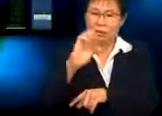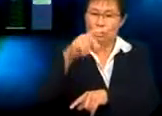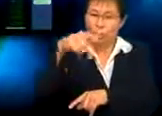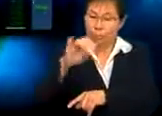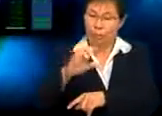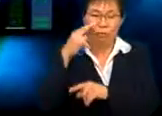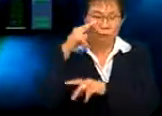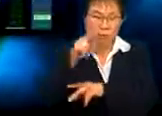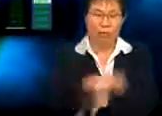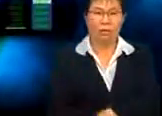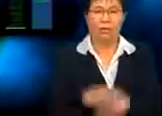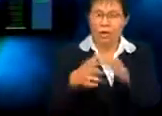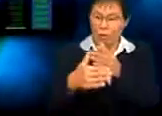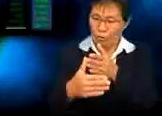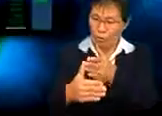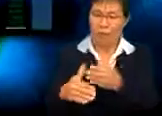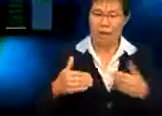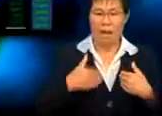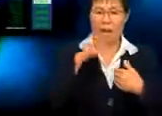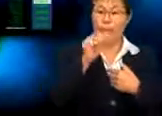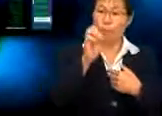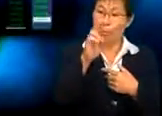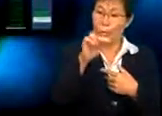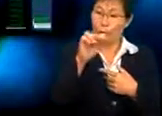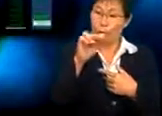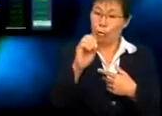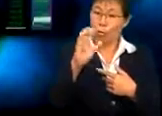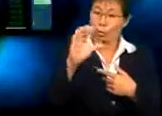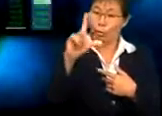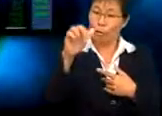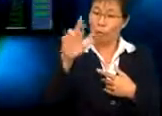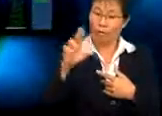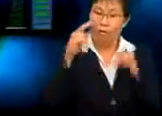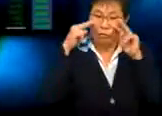vision. A fish has monocular vision.